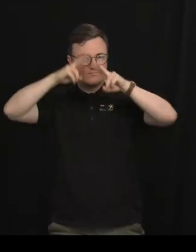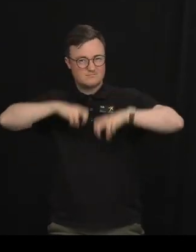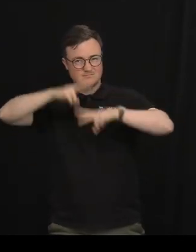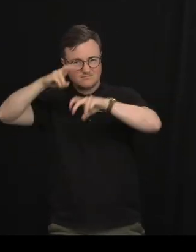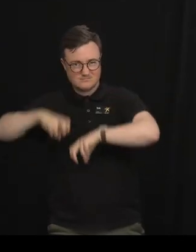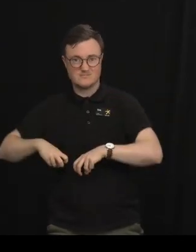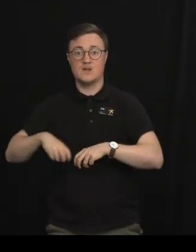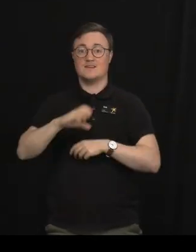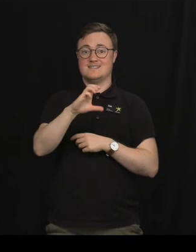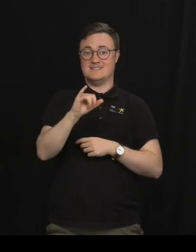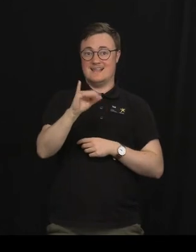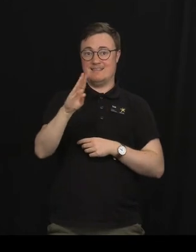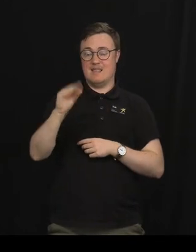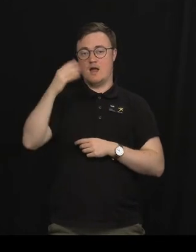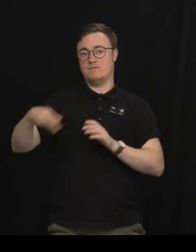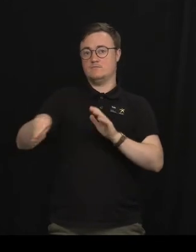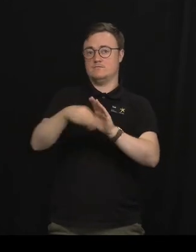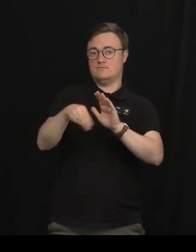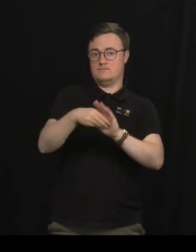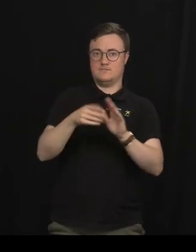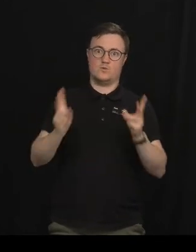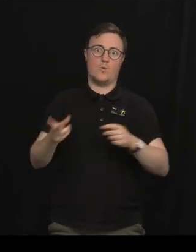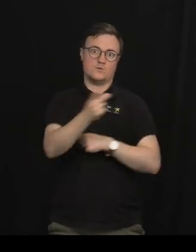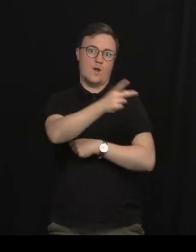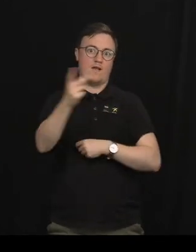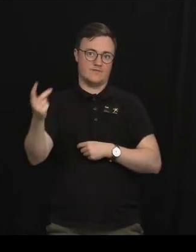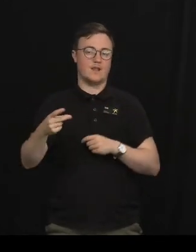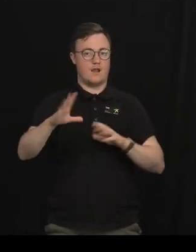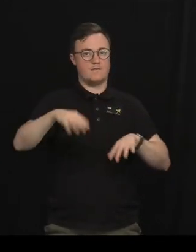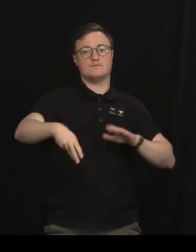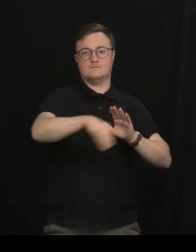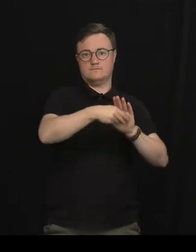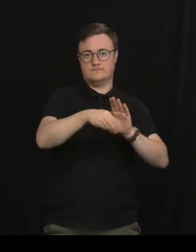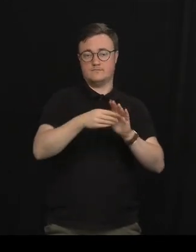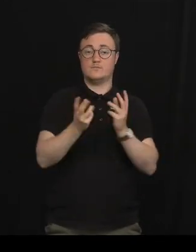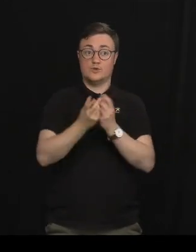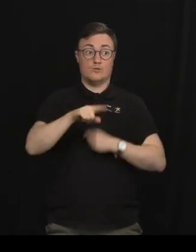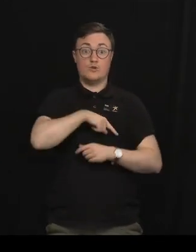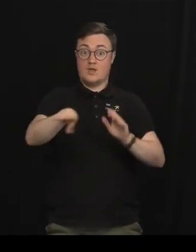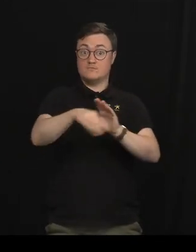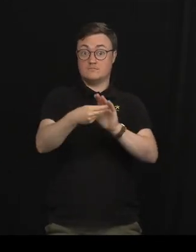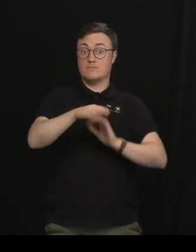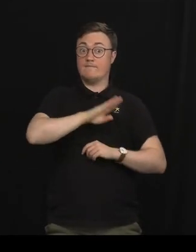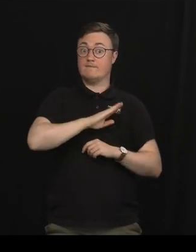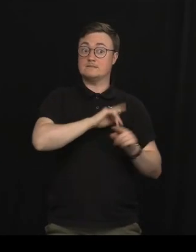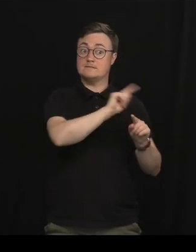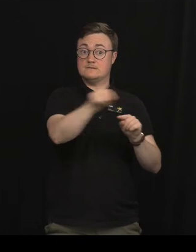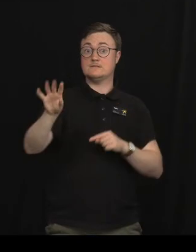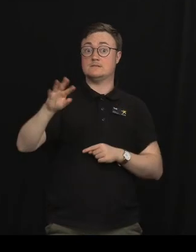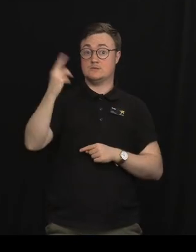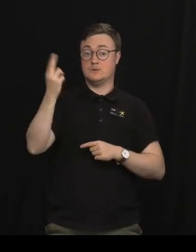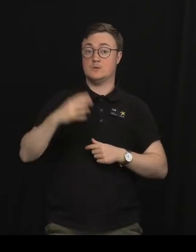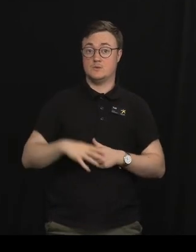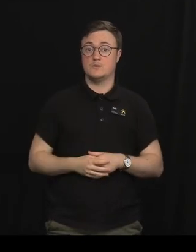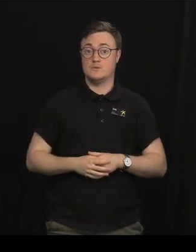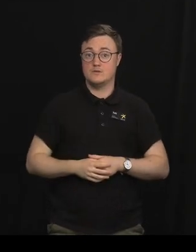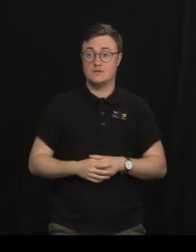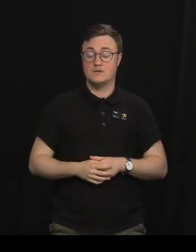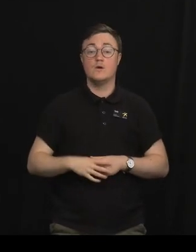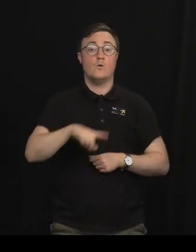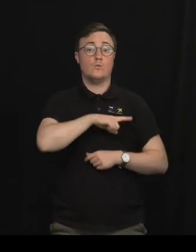by Sida and also European Union under the ADCTP. So there was more funding for research. And the other one is regulatory